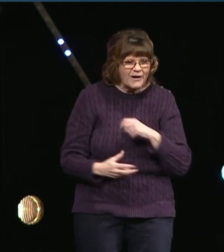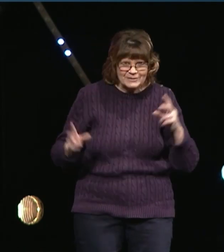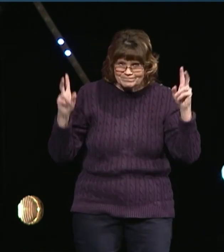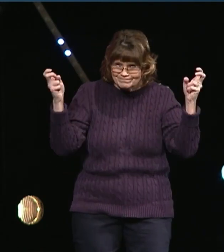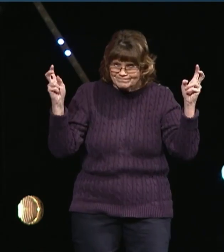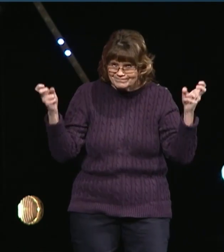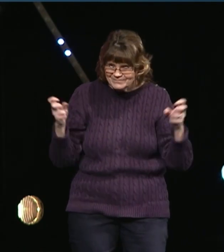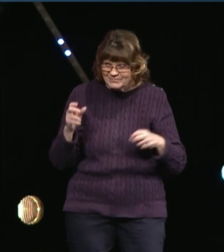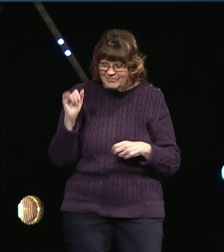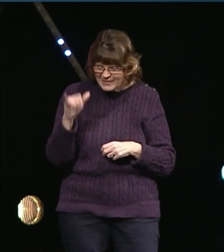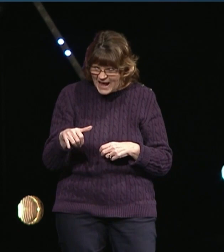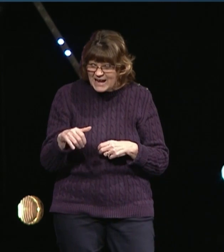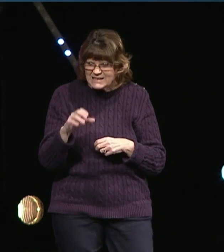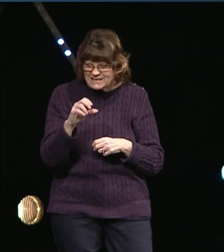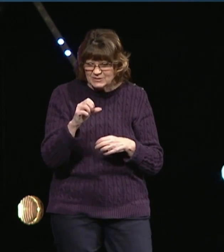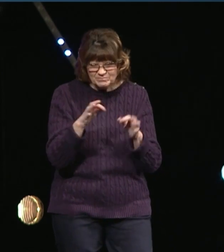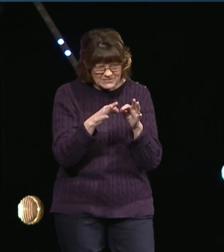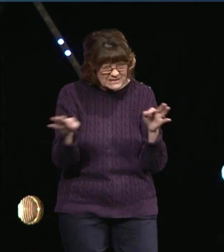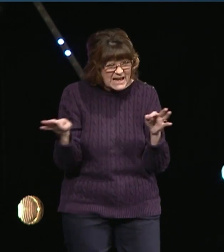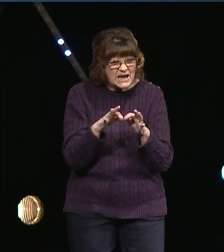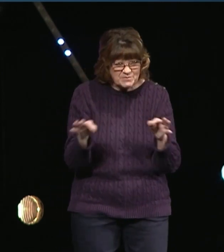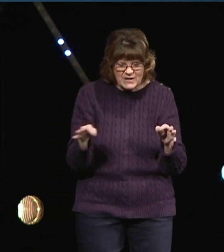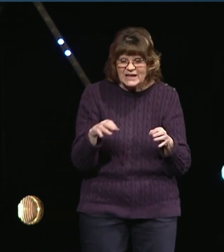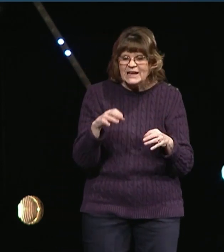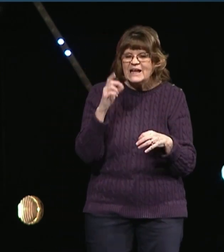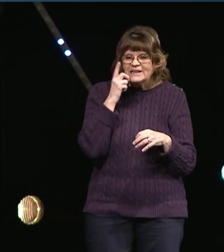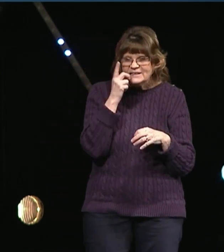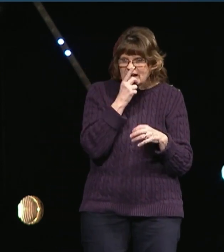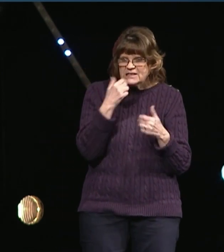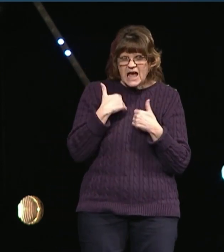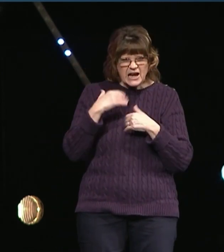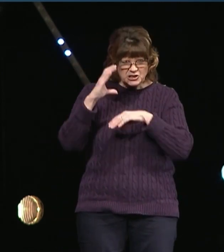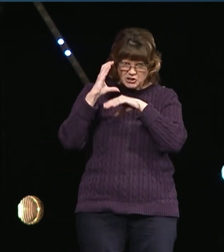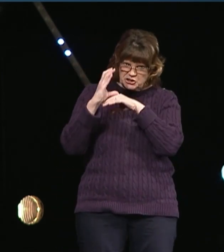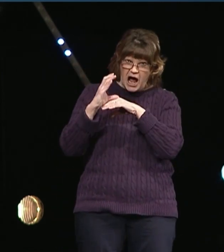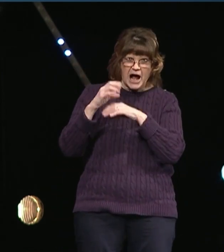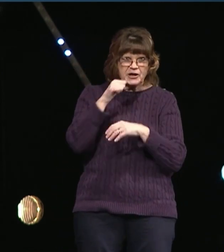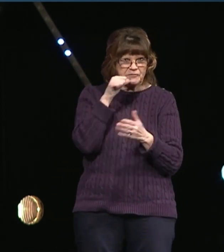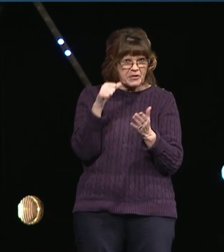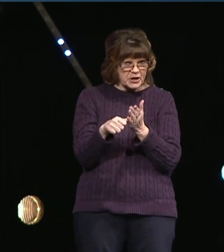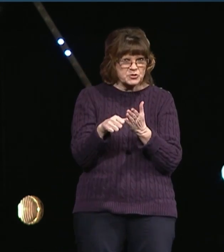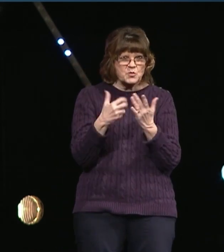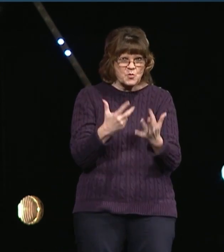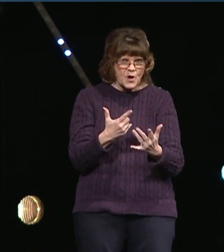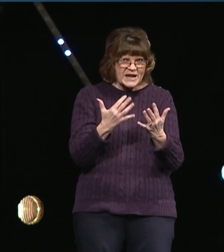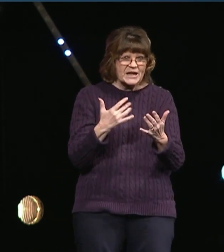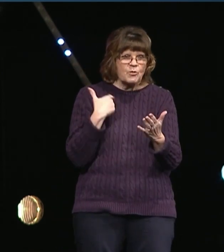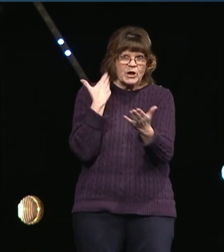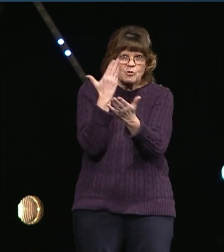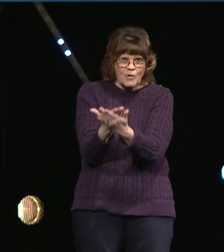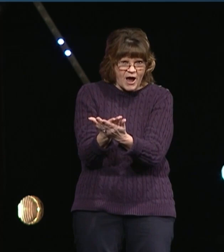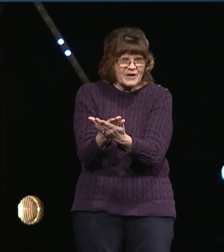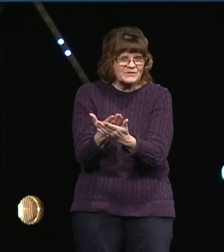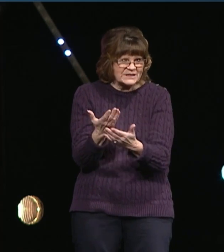stack of letters there that were waiting for him when he arrived.